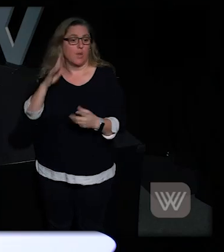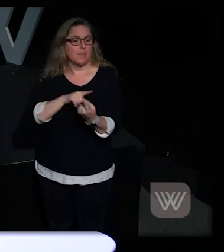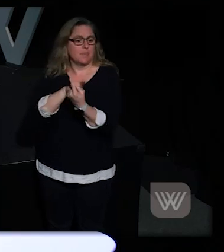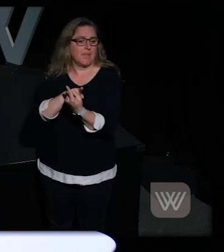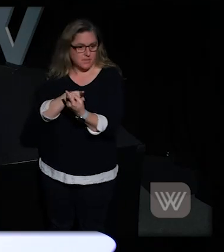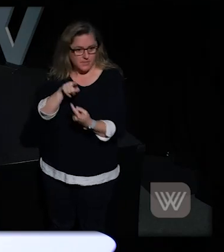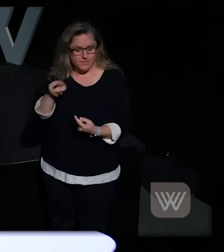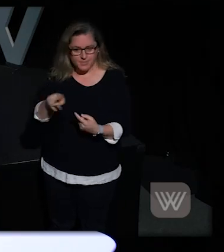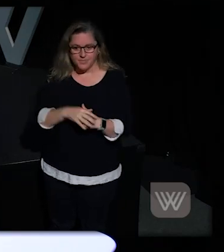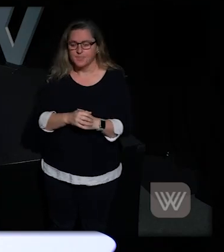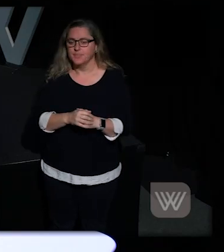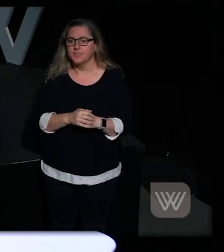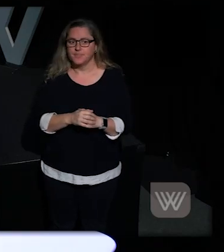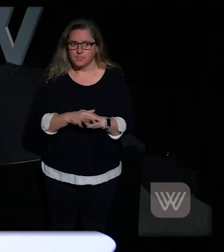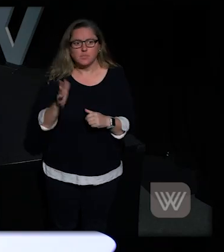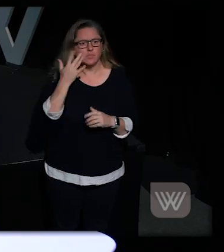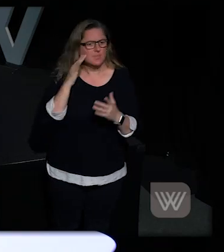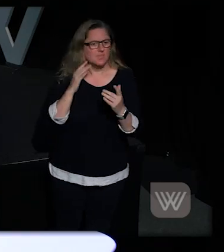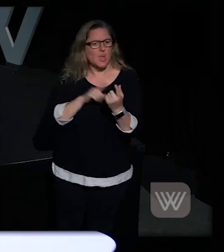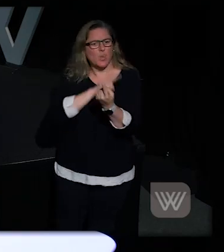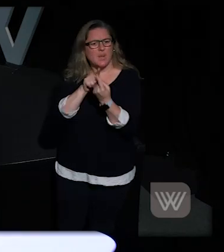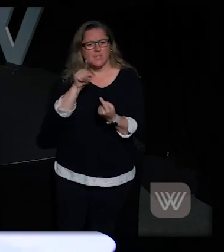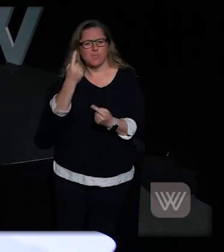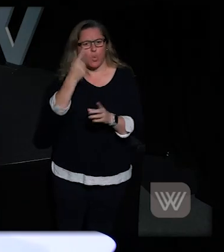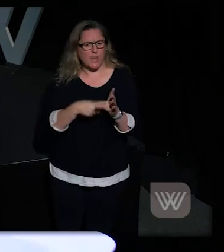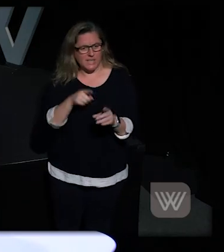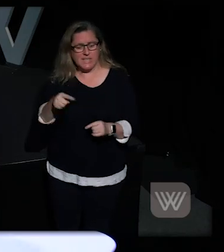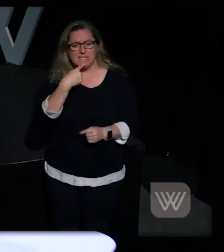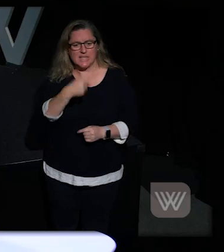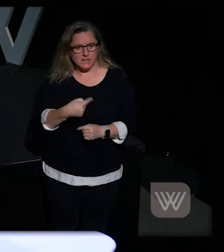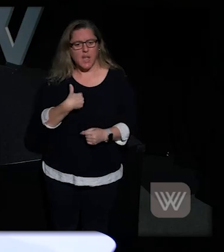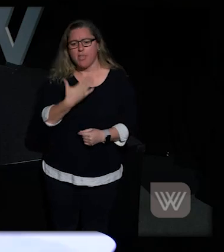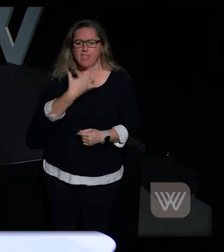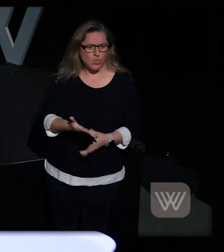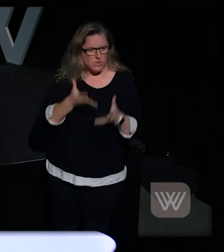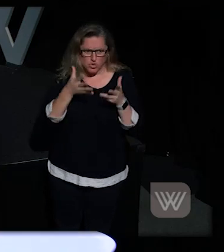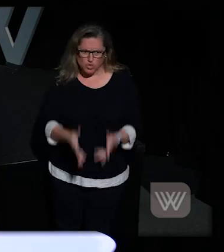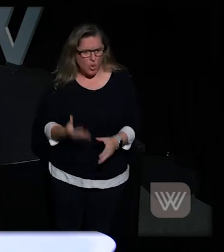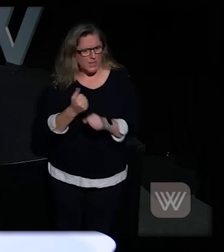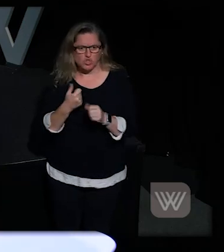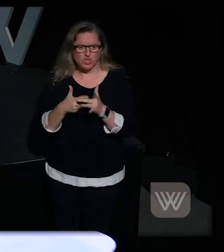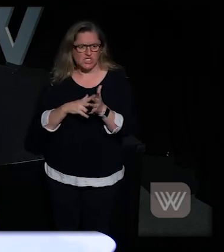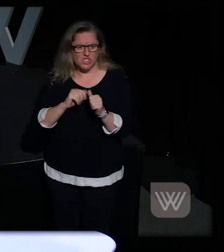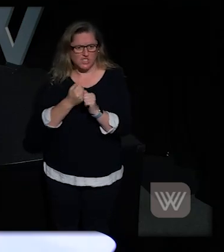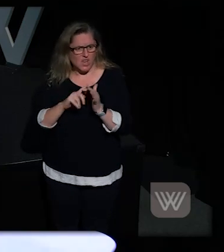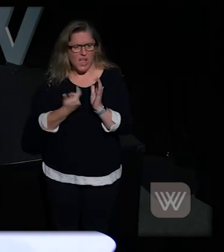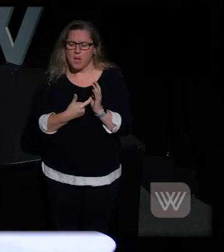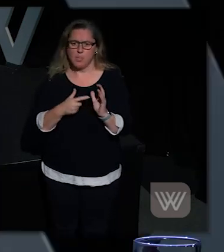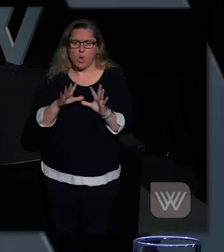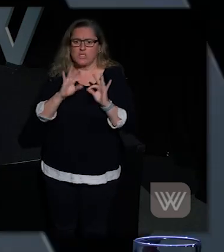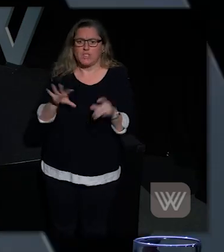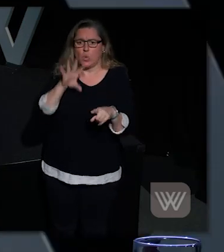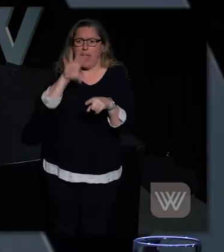it. After I'd had contact with him for a year, he actually said to me, thank you so much, Ginger, because I no longer hate